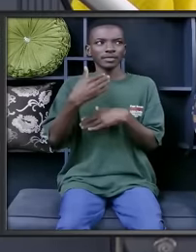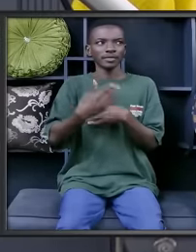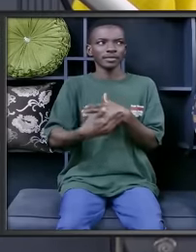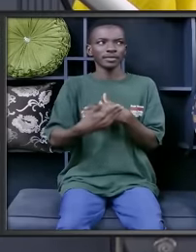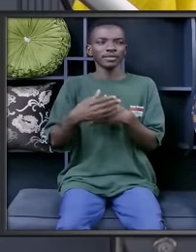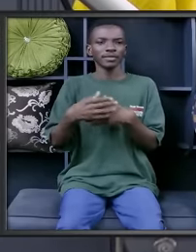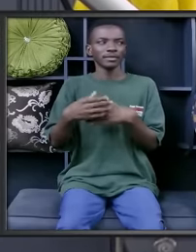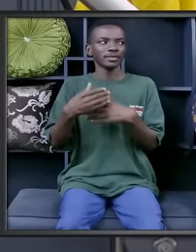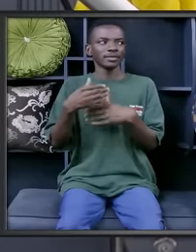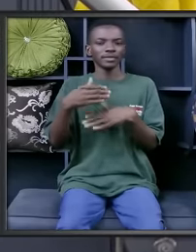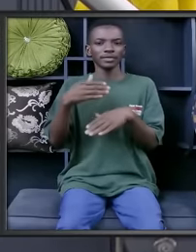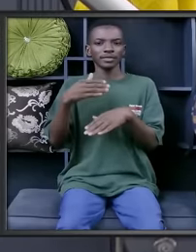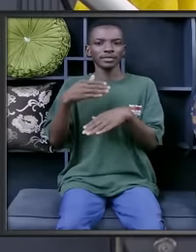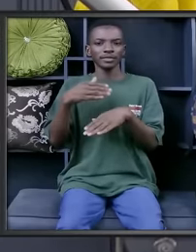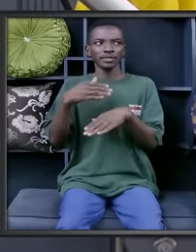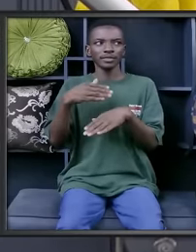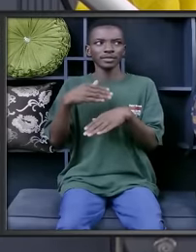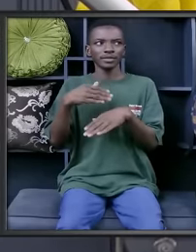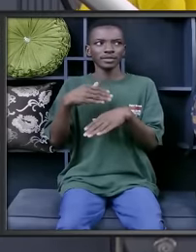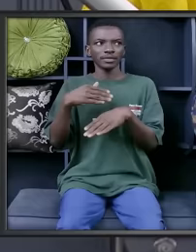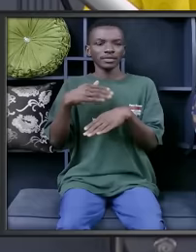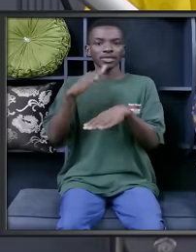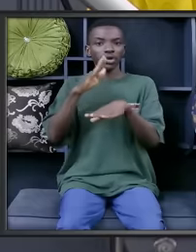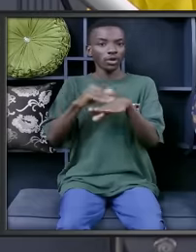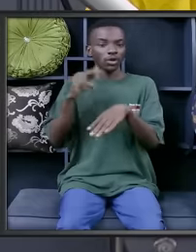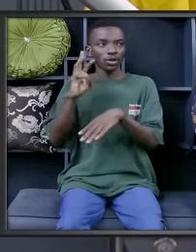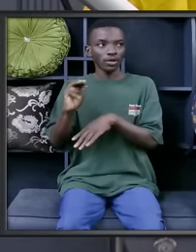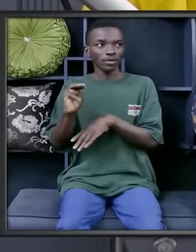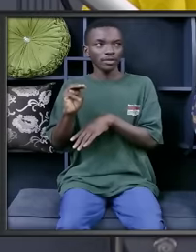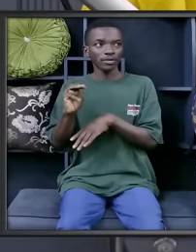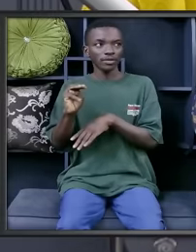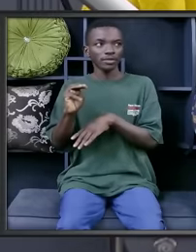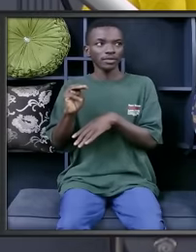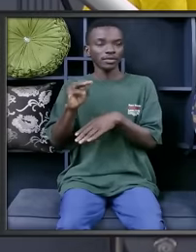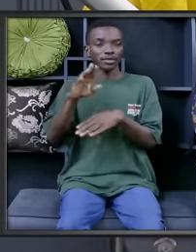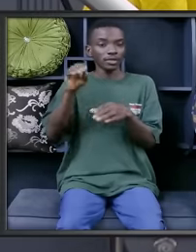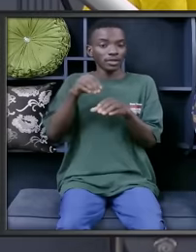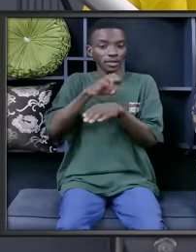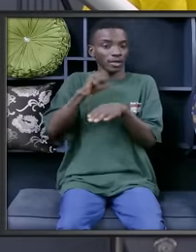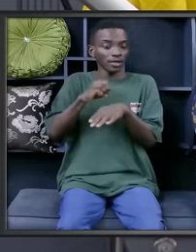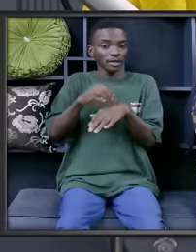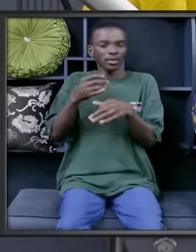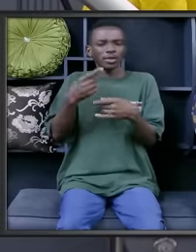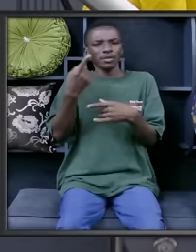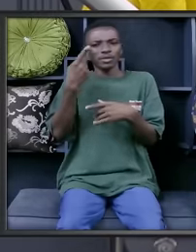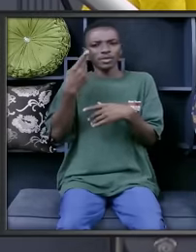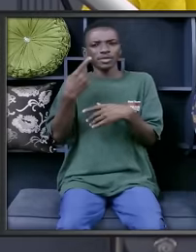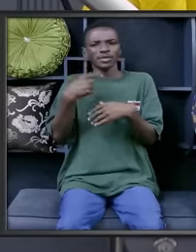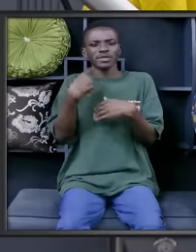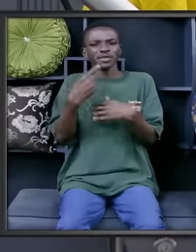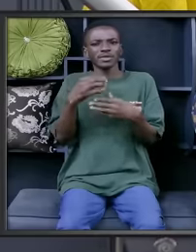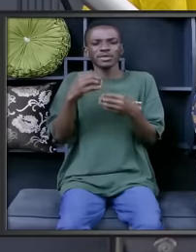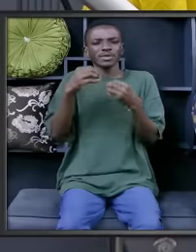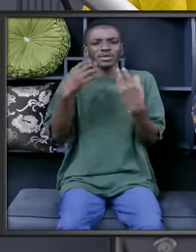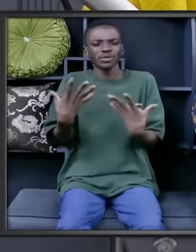now. Mm. She so call him. Sir. She call him. She engage him. They engage him. Then can't say the thing they too much.